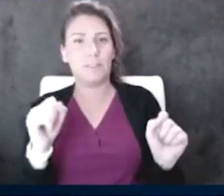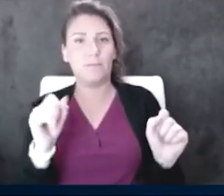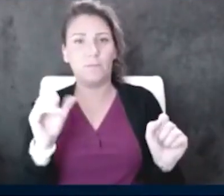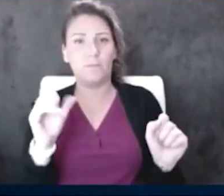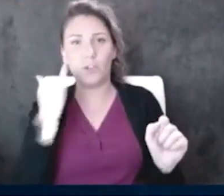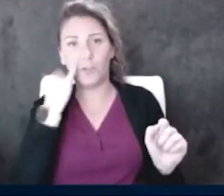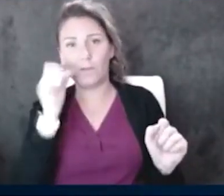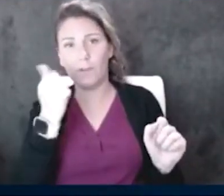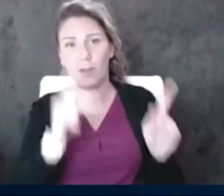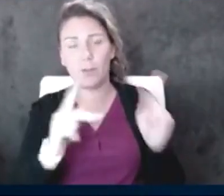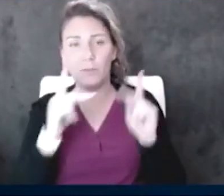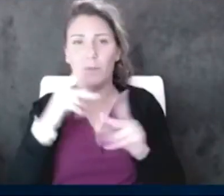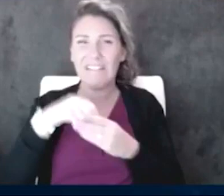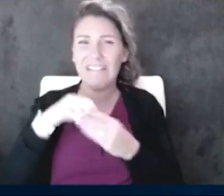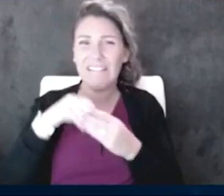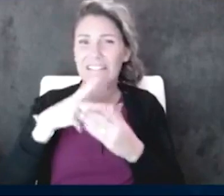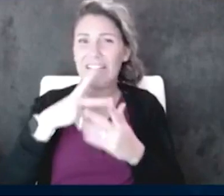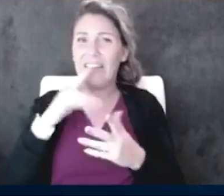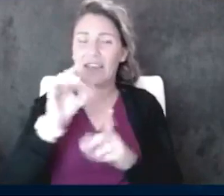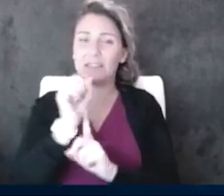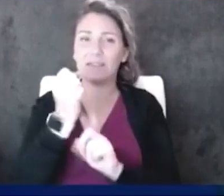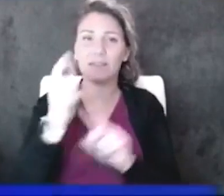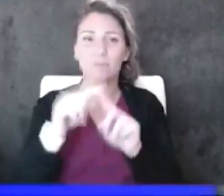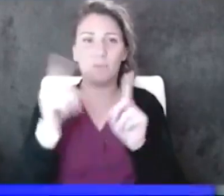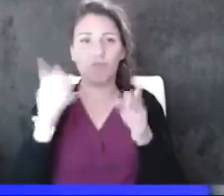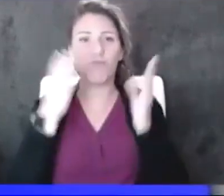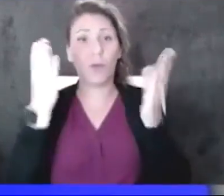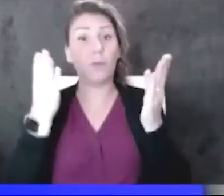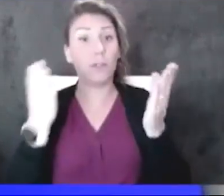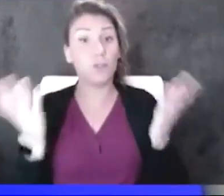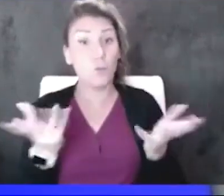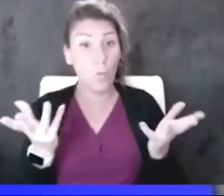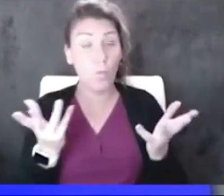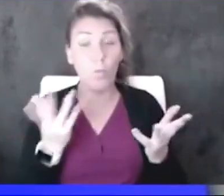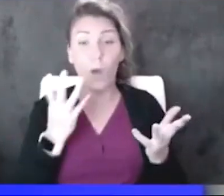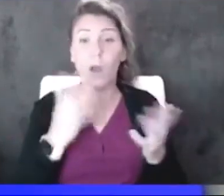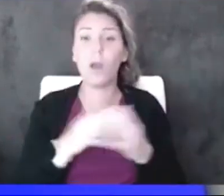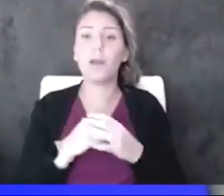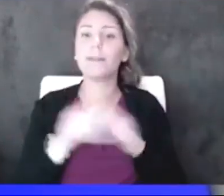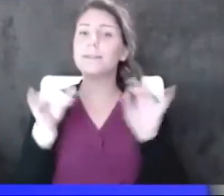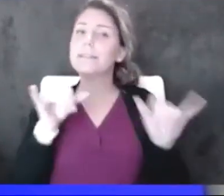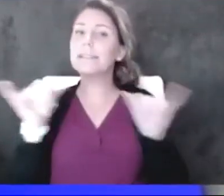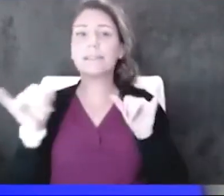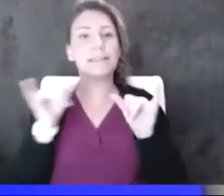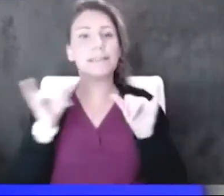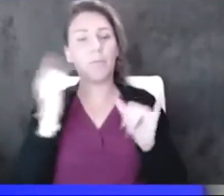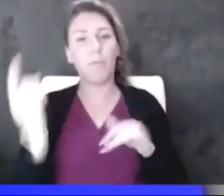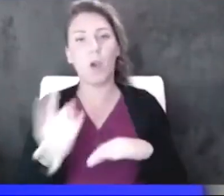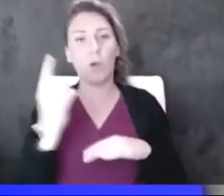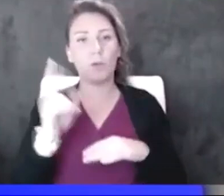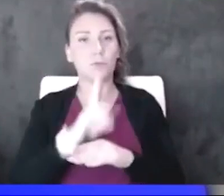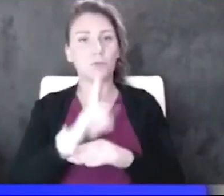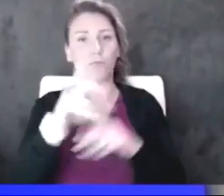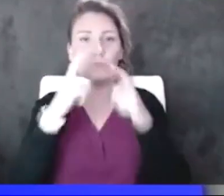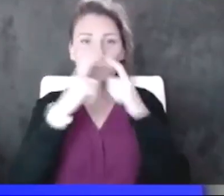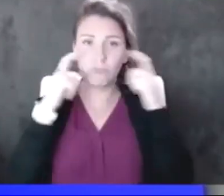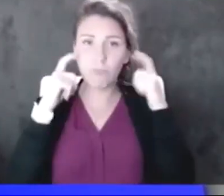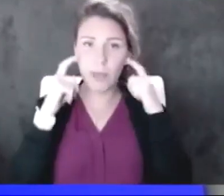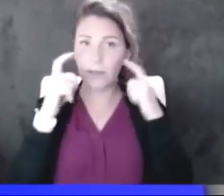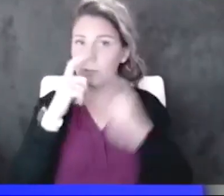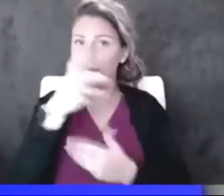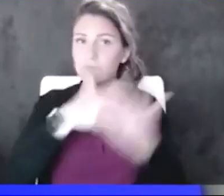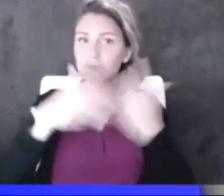are vaccinated. But the recommendation right now is the same principles as always. Wear your mask. Don't go around other folks if you're